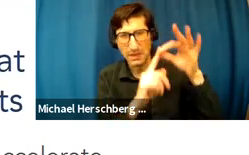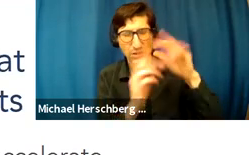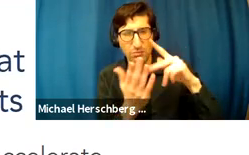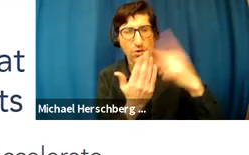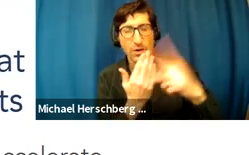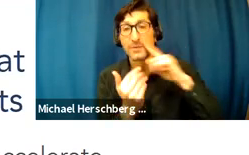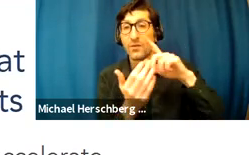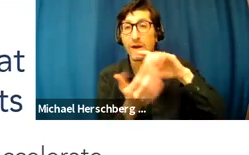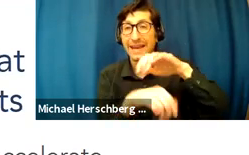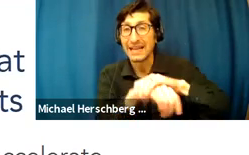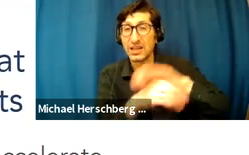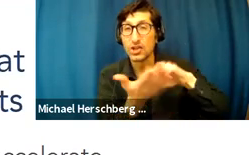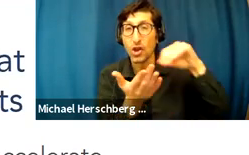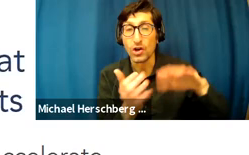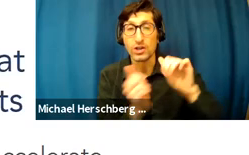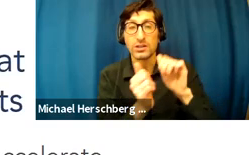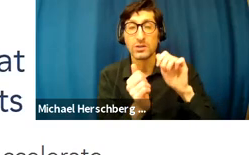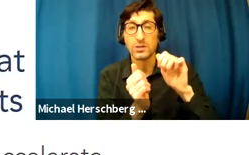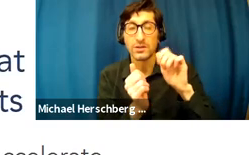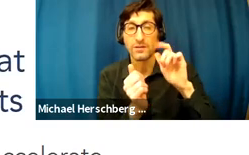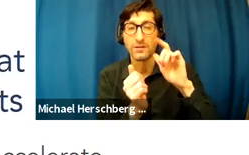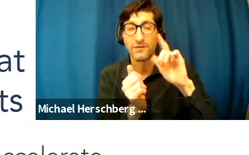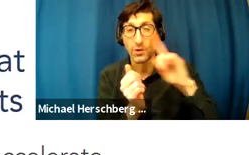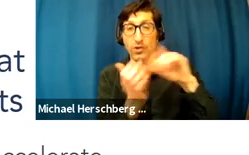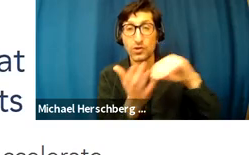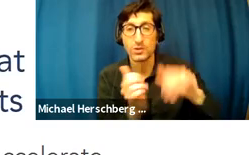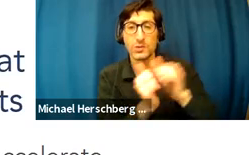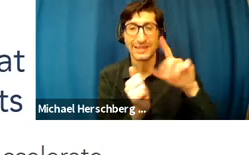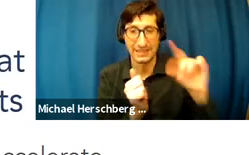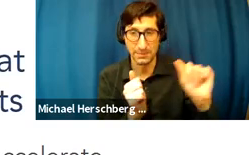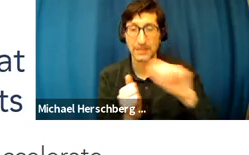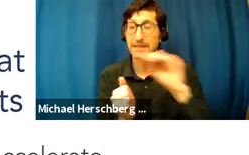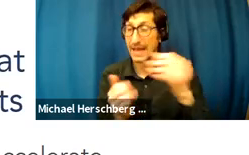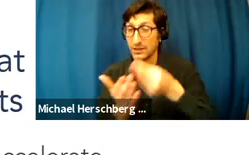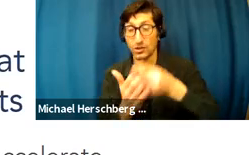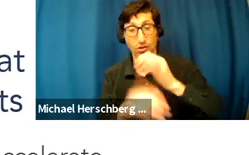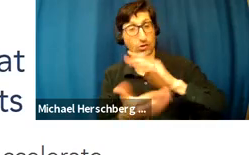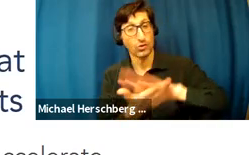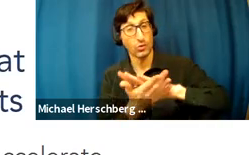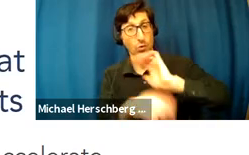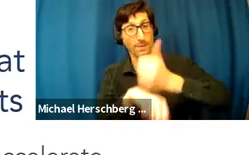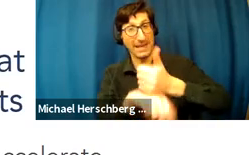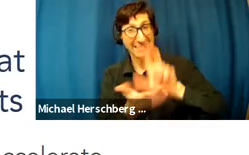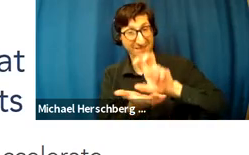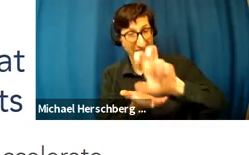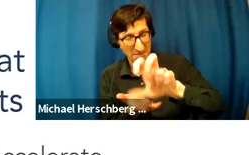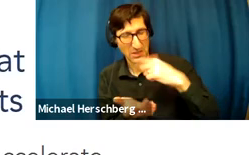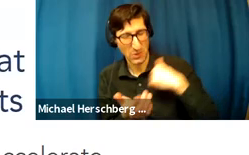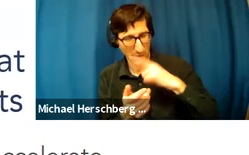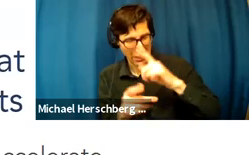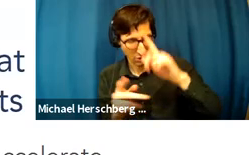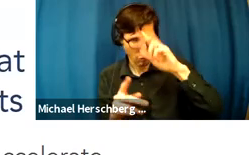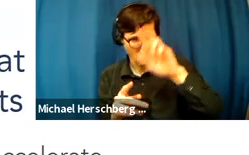disabilities. And finally, we're introducing the concept of school-based investments to reimagine schools, practices,